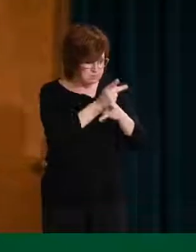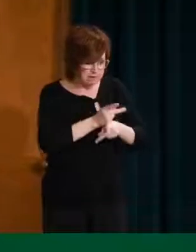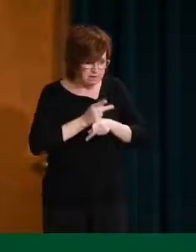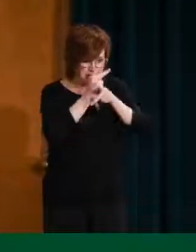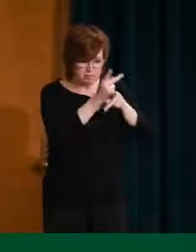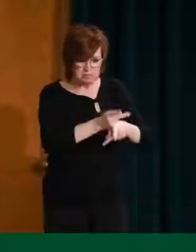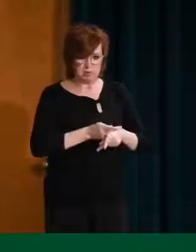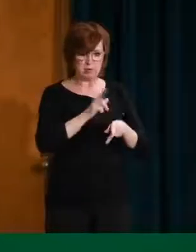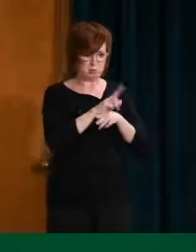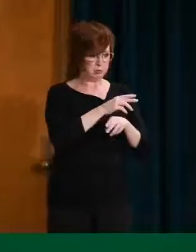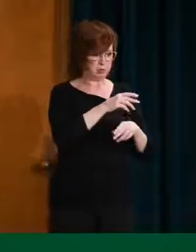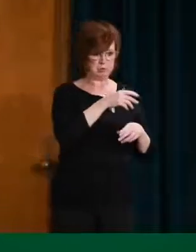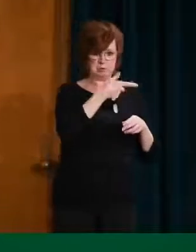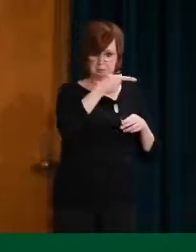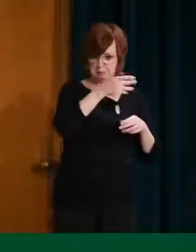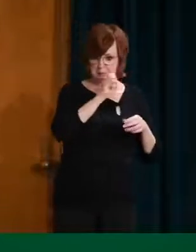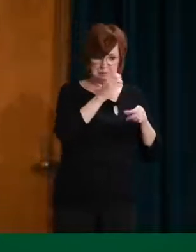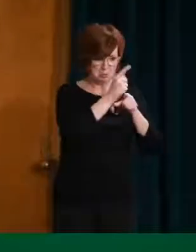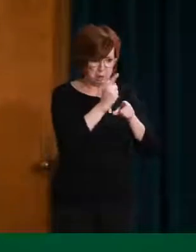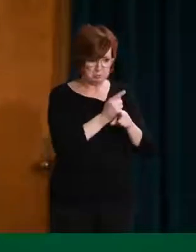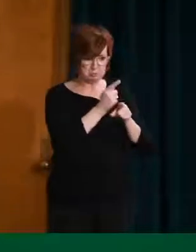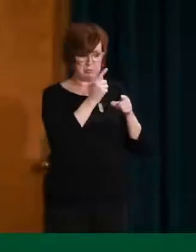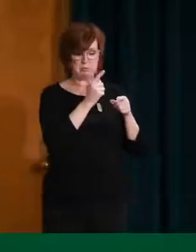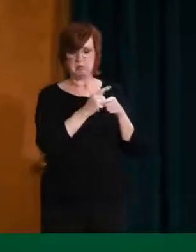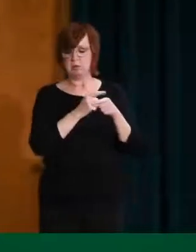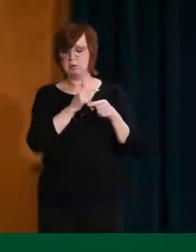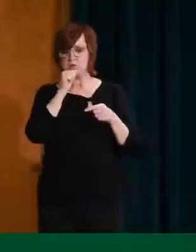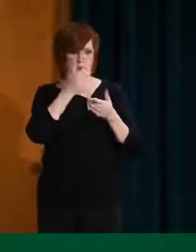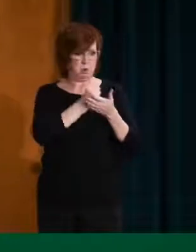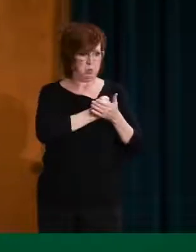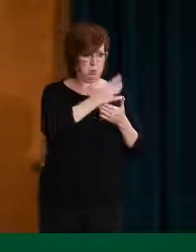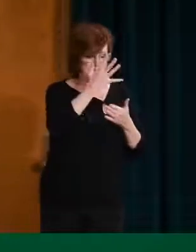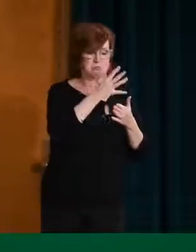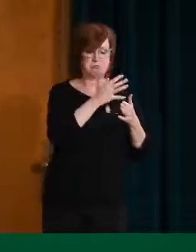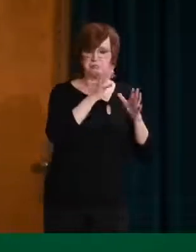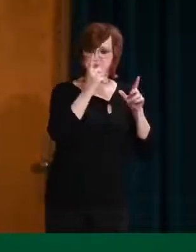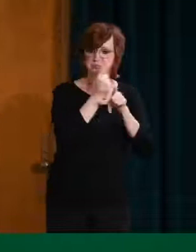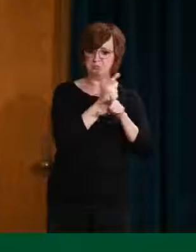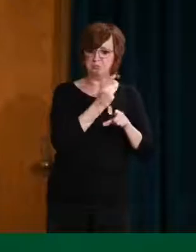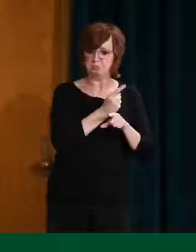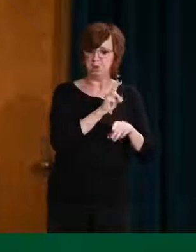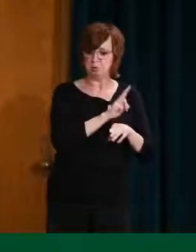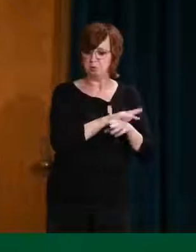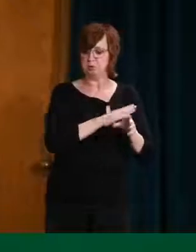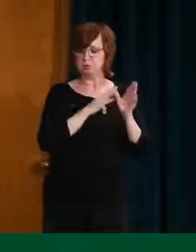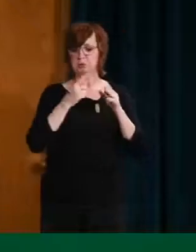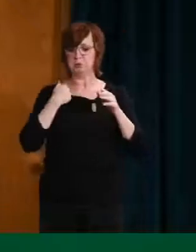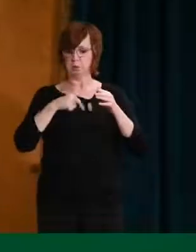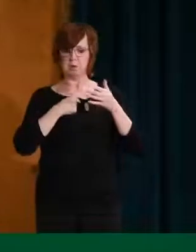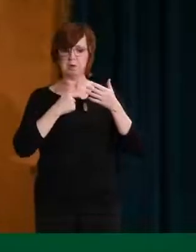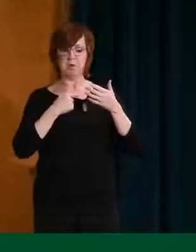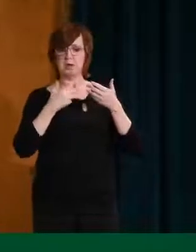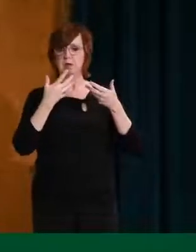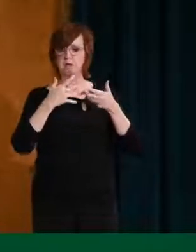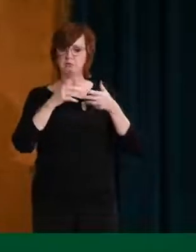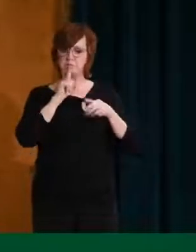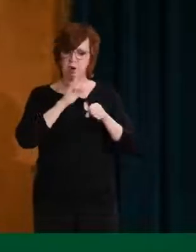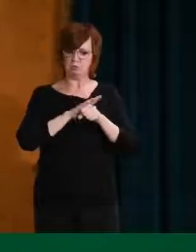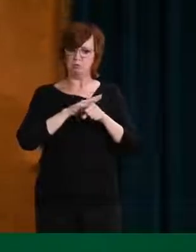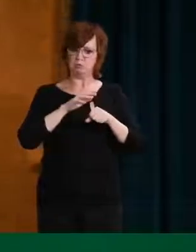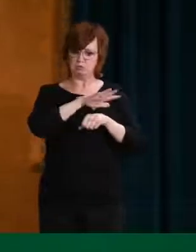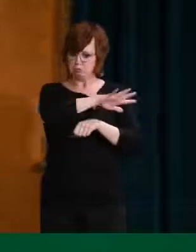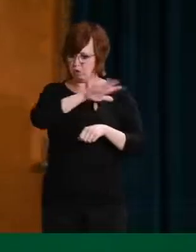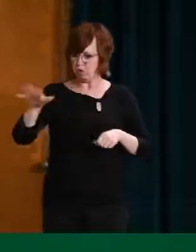in tandem and working collaboratively. I've also heard some of the comments of Premier Doug Ford earlier